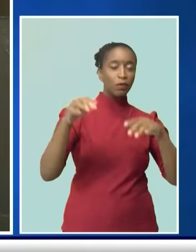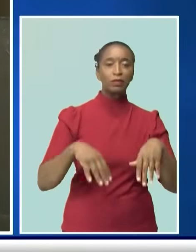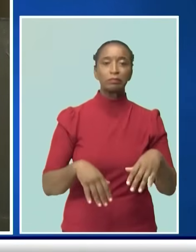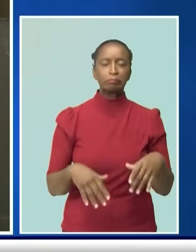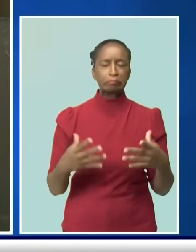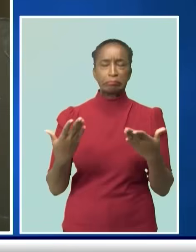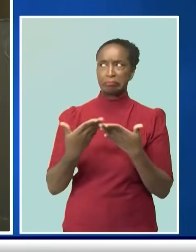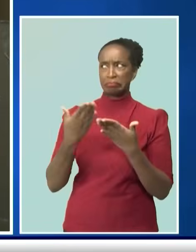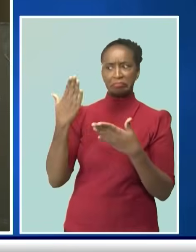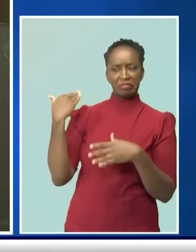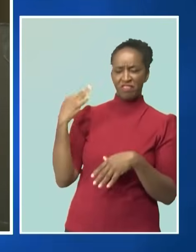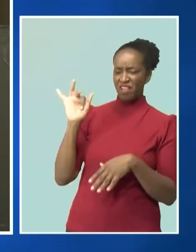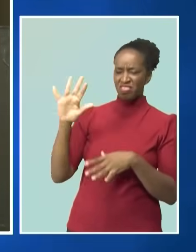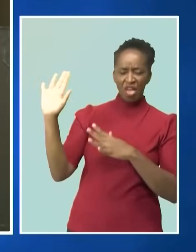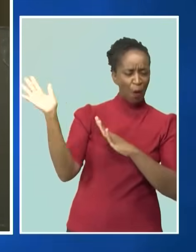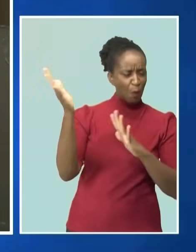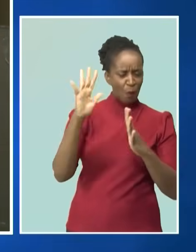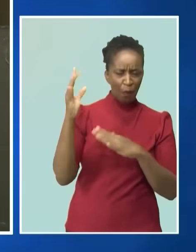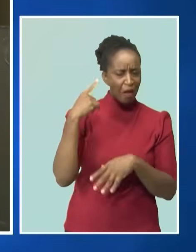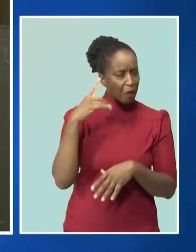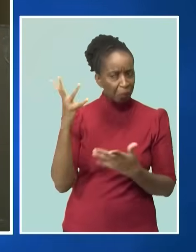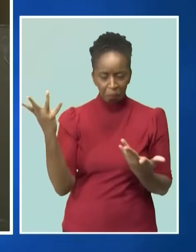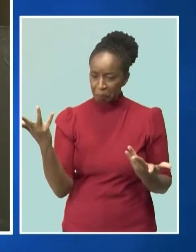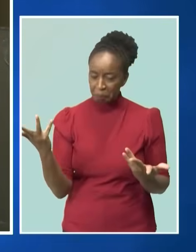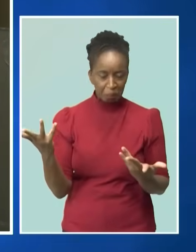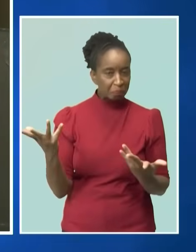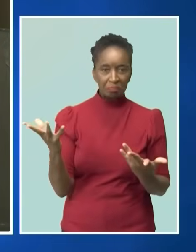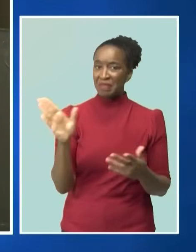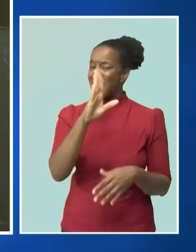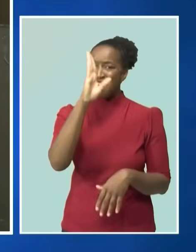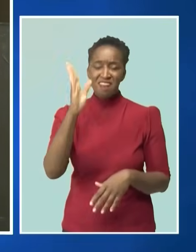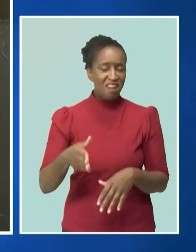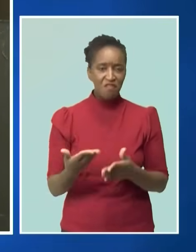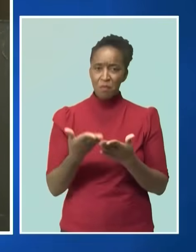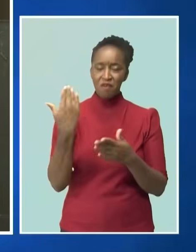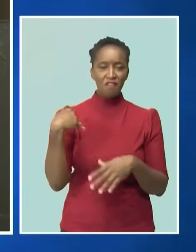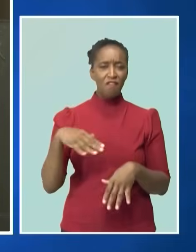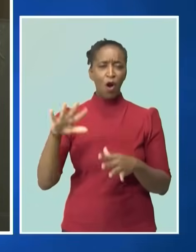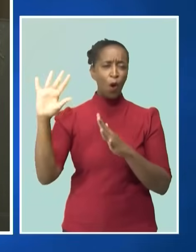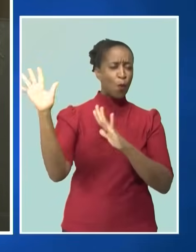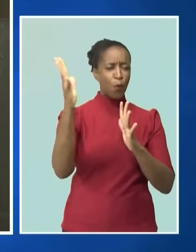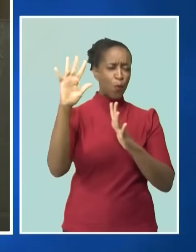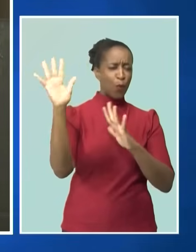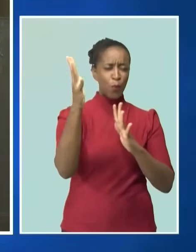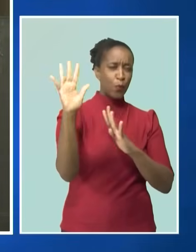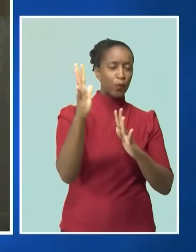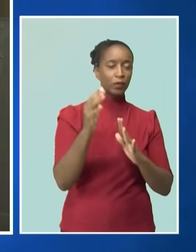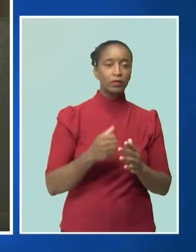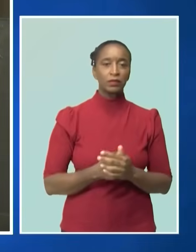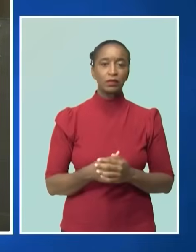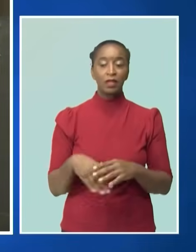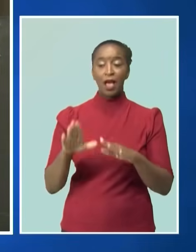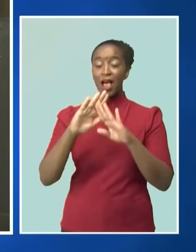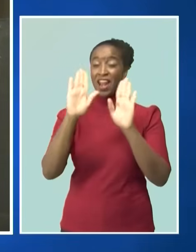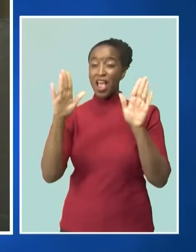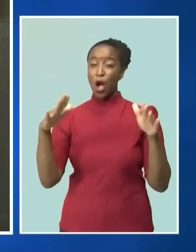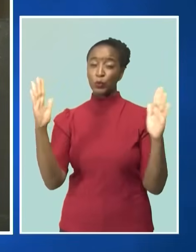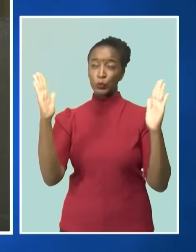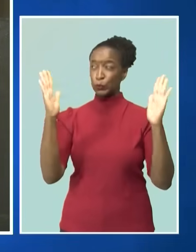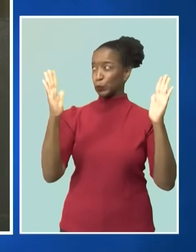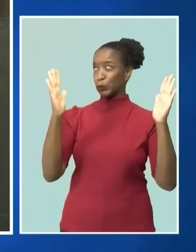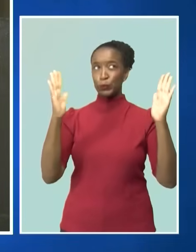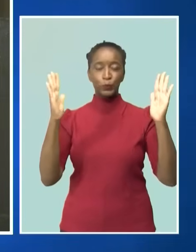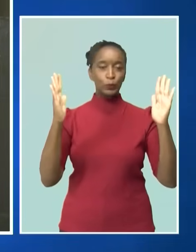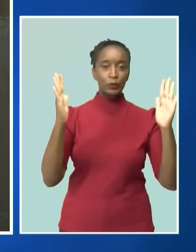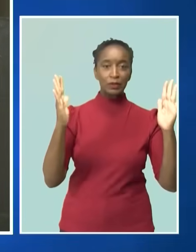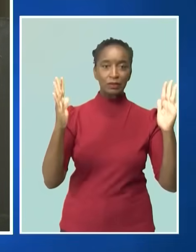anything like that in my entire life. It was just not just a morning song. The whole house was shaking, and